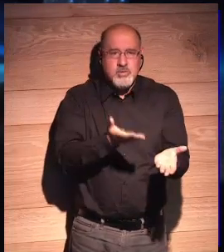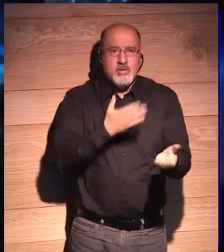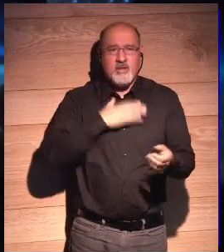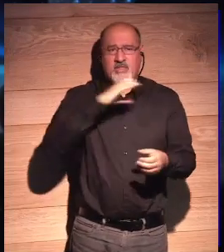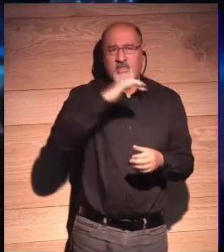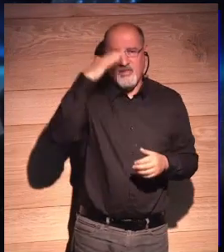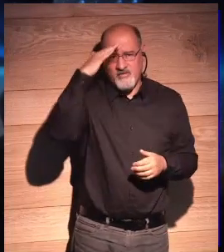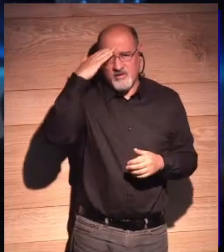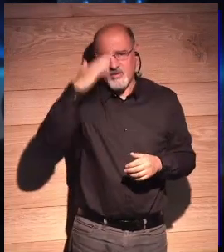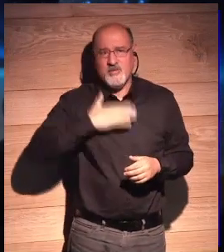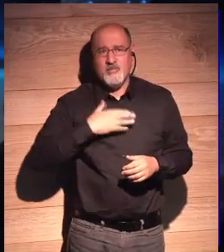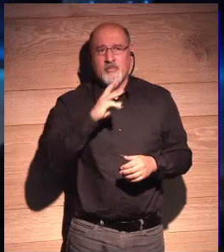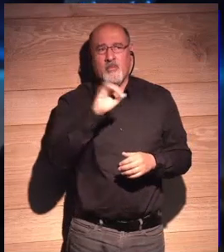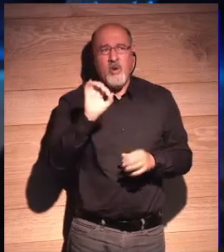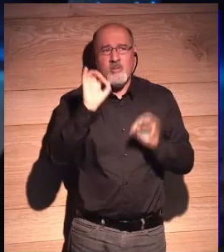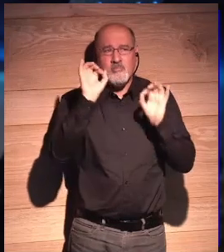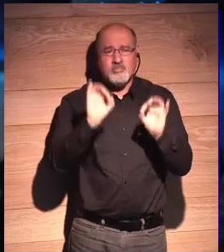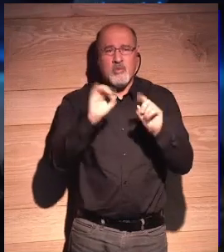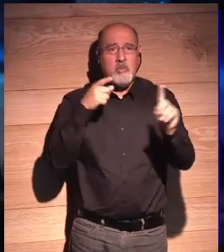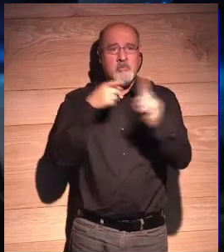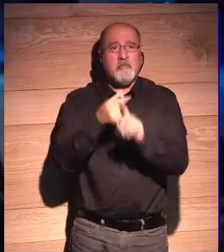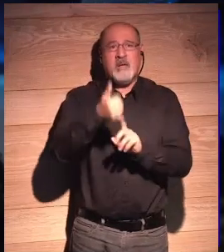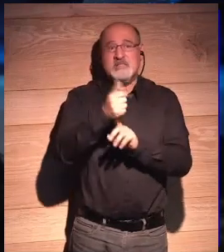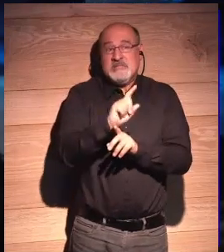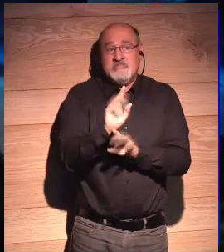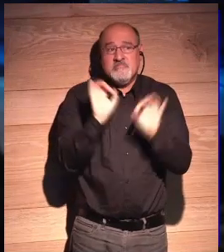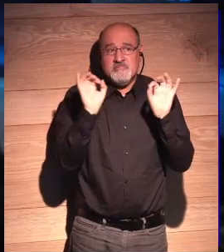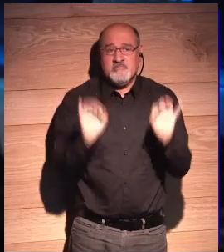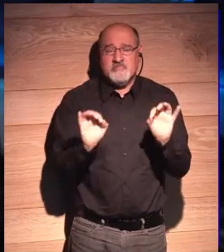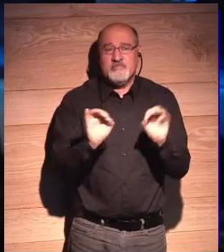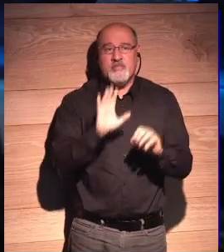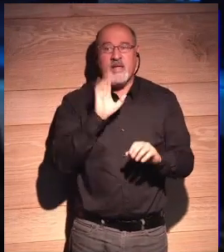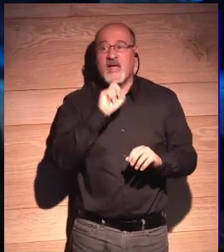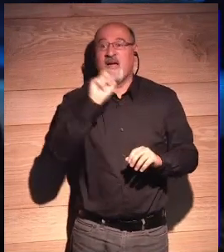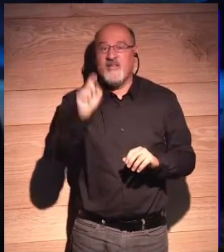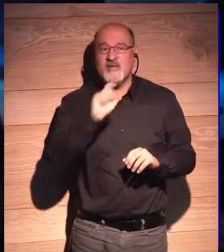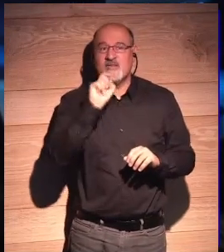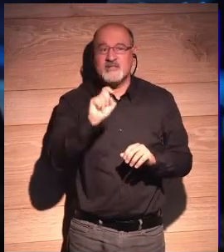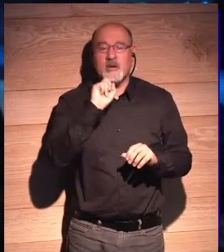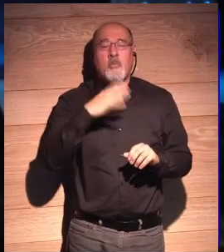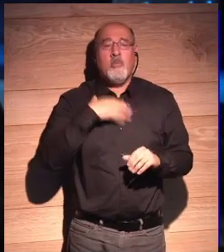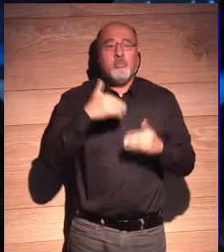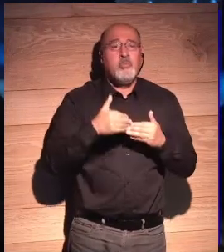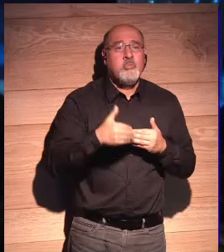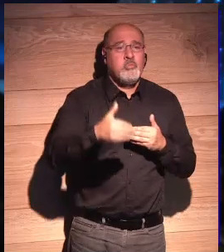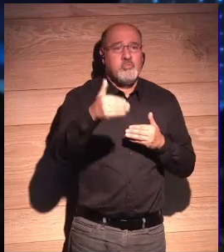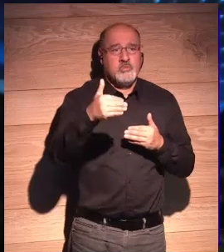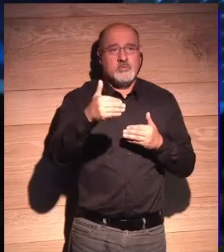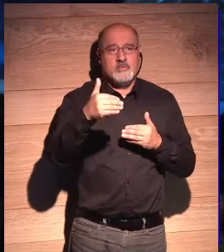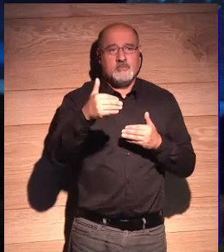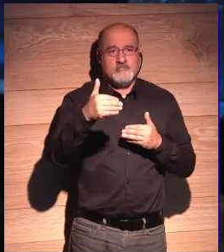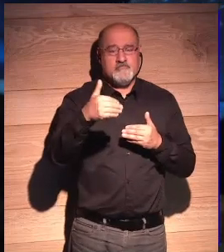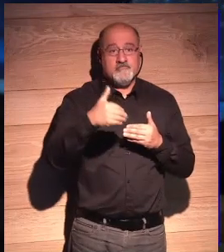it's a pulp story of science fiction without being really pretentious. So maybe you want to refuse